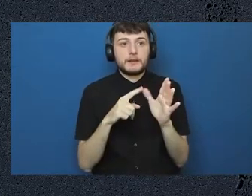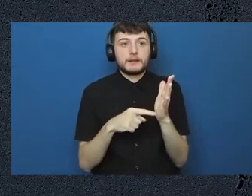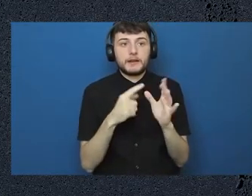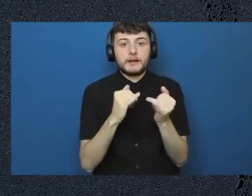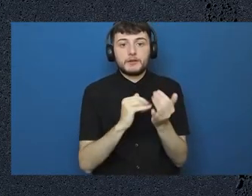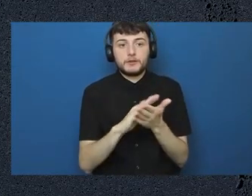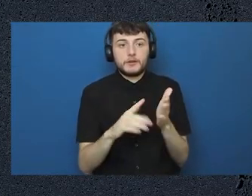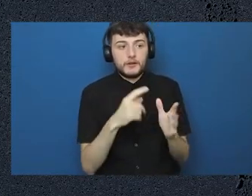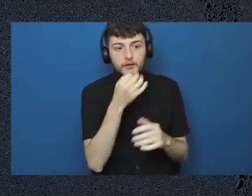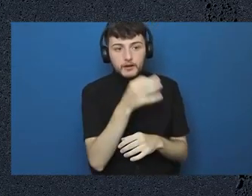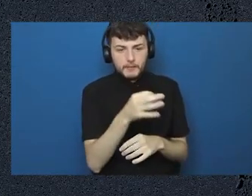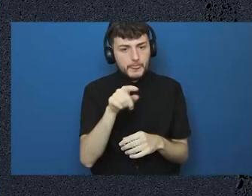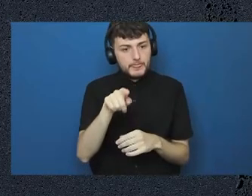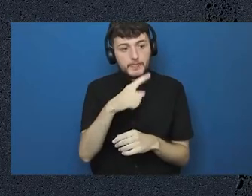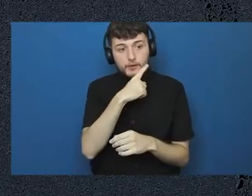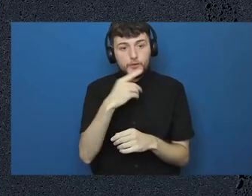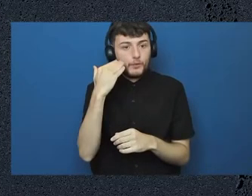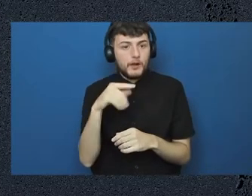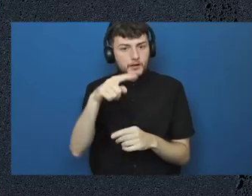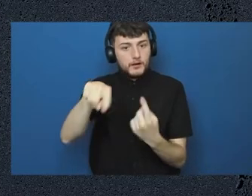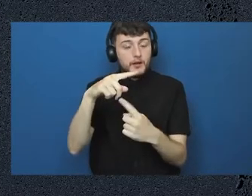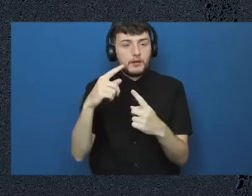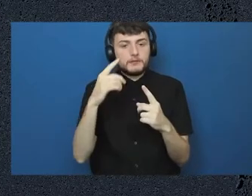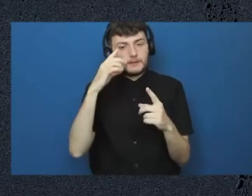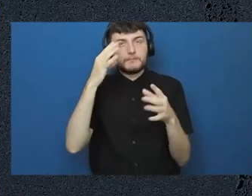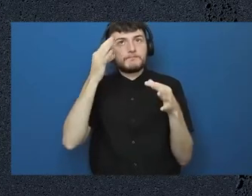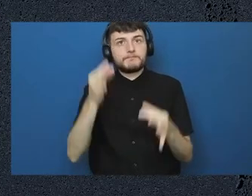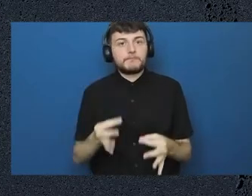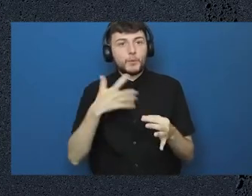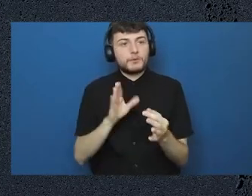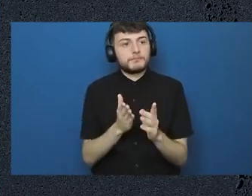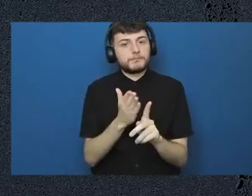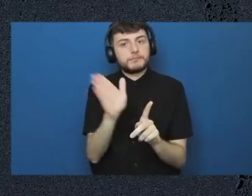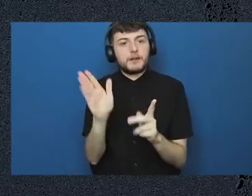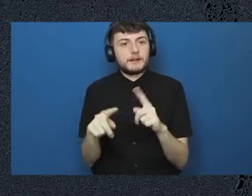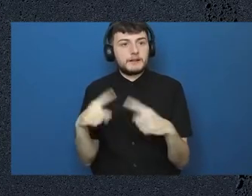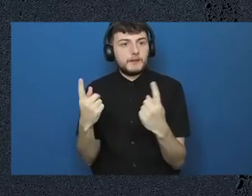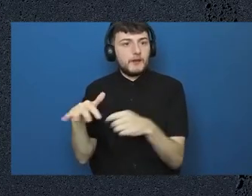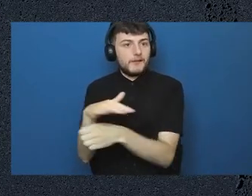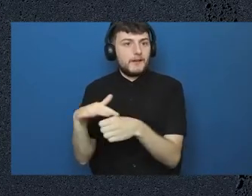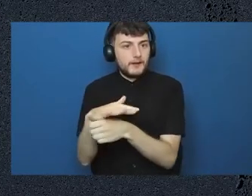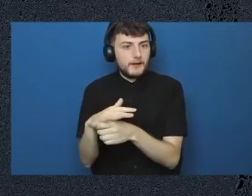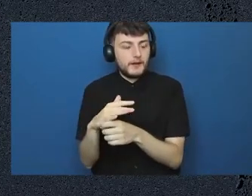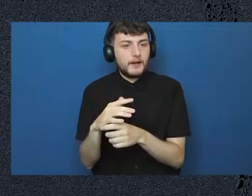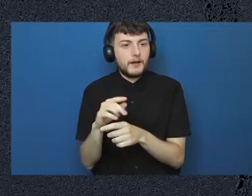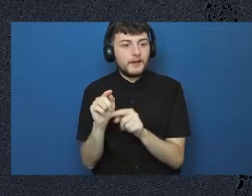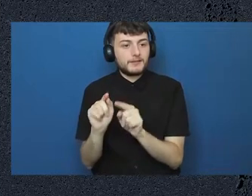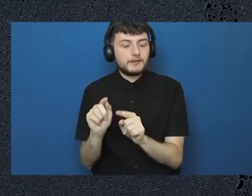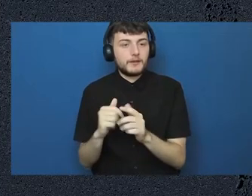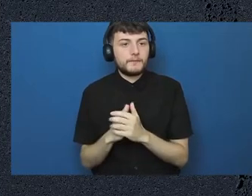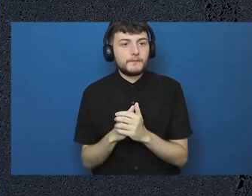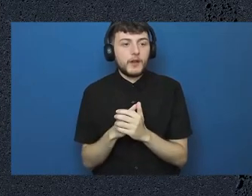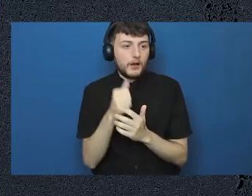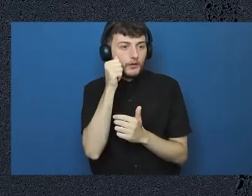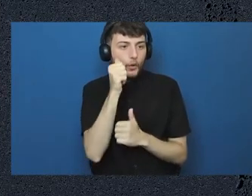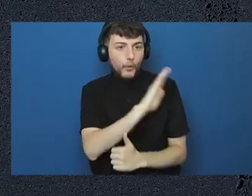making choices. To pursue other directions. So I'll be interested to unpack that with all of you, actually, because I know you've all had to make those choices. Yeah, yes and